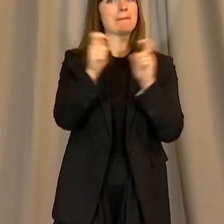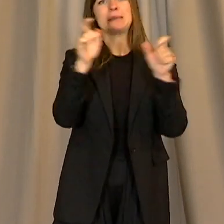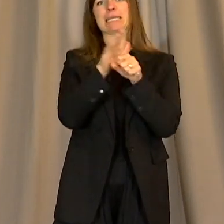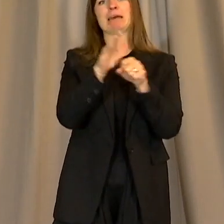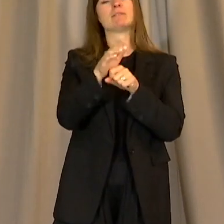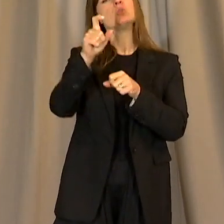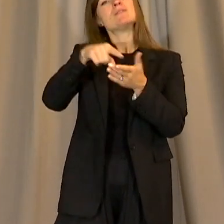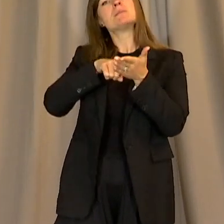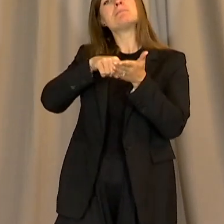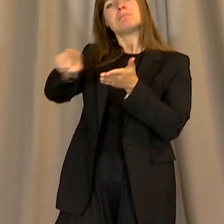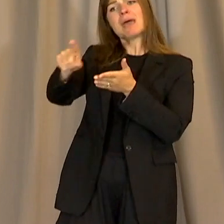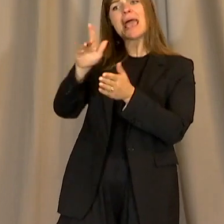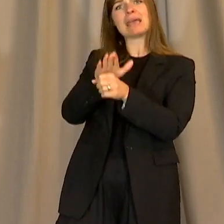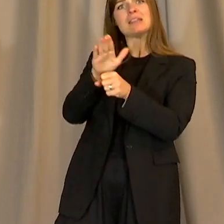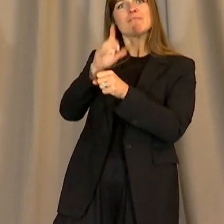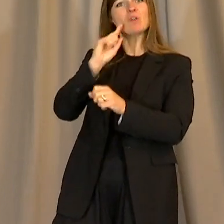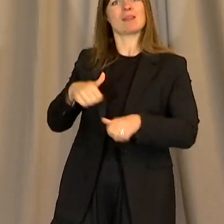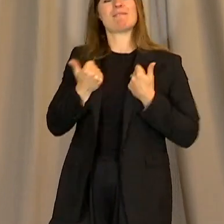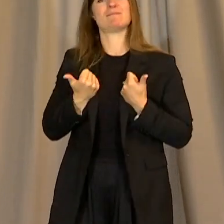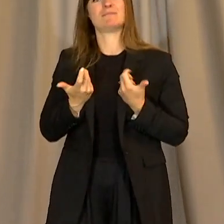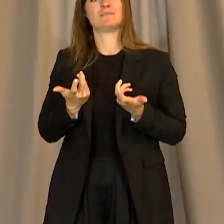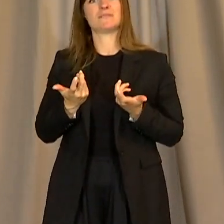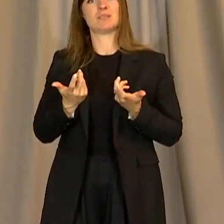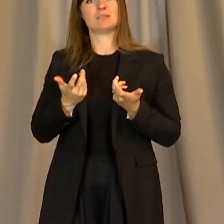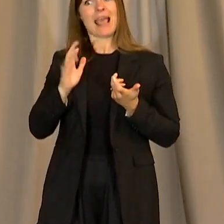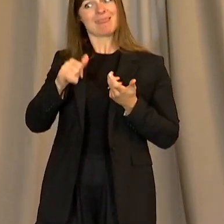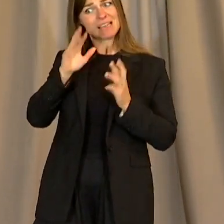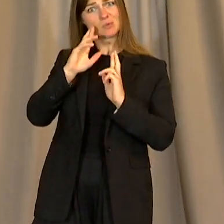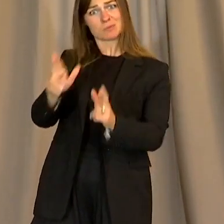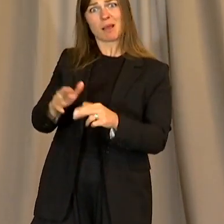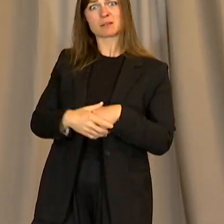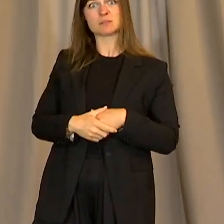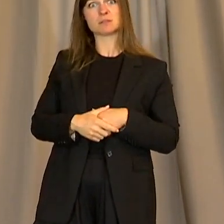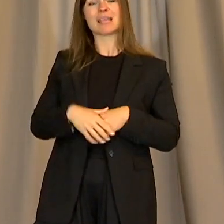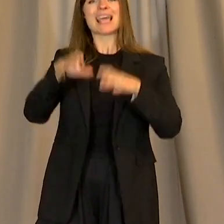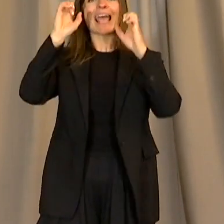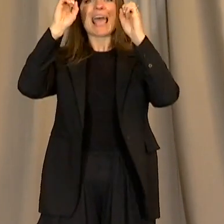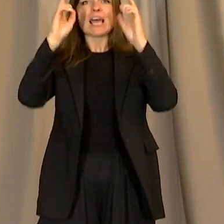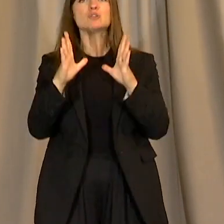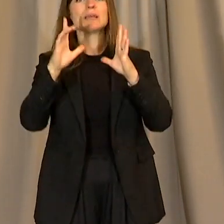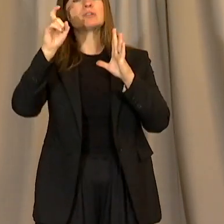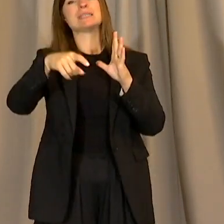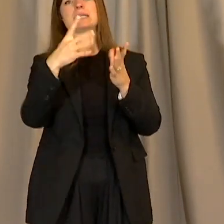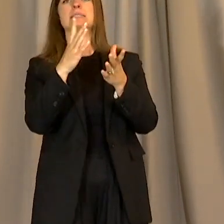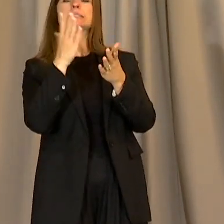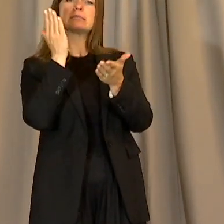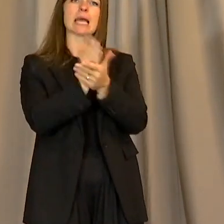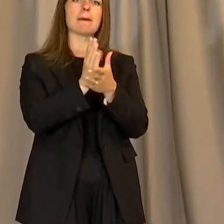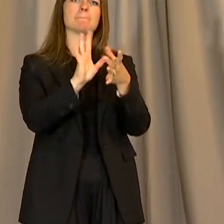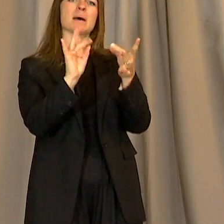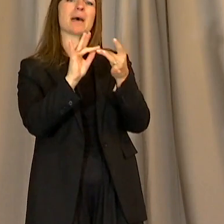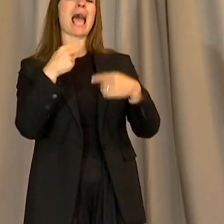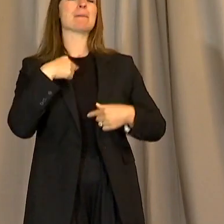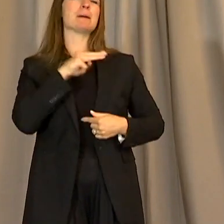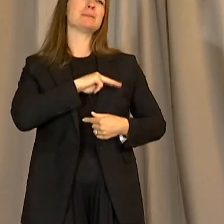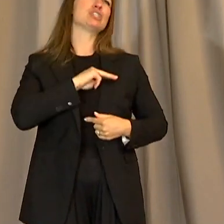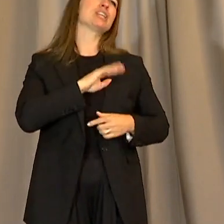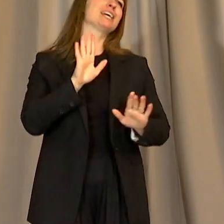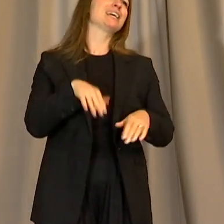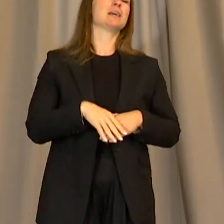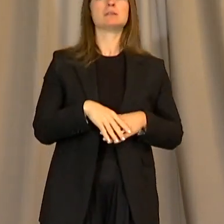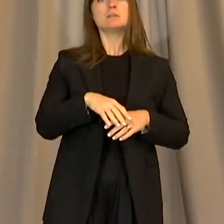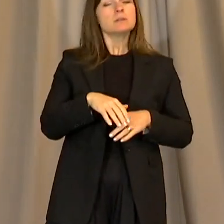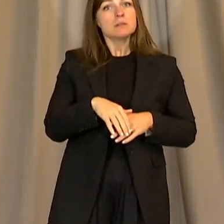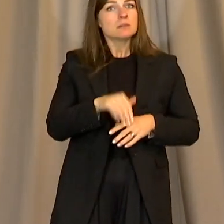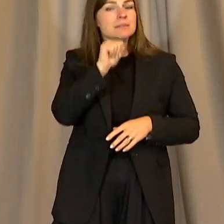living wage. And that's respectful. And educators need to stop talking about themselves as missionaries. This is not missionary